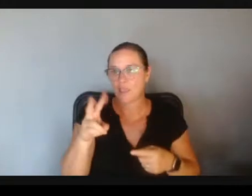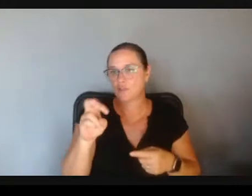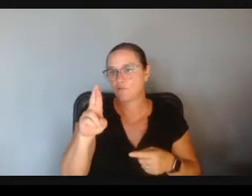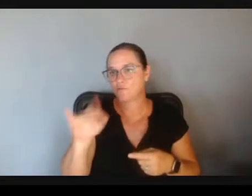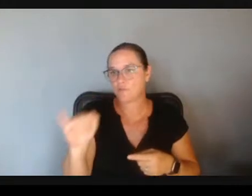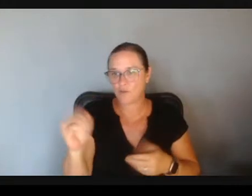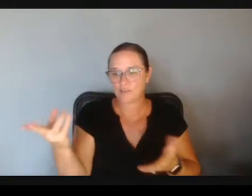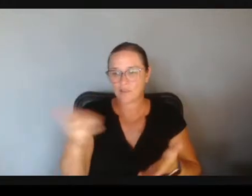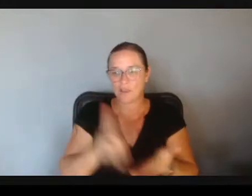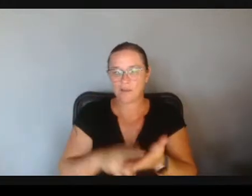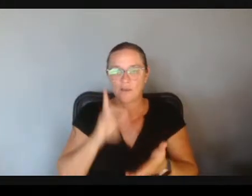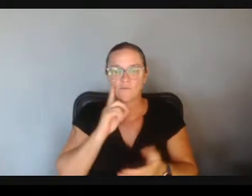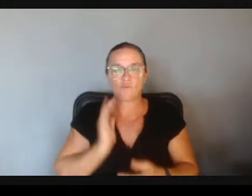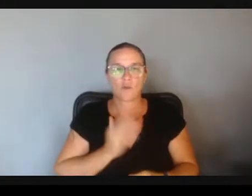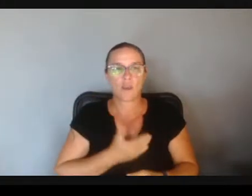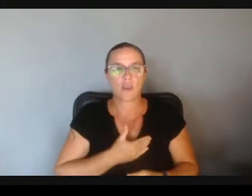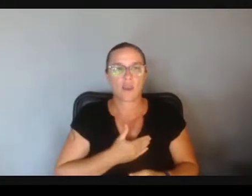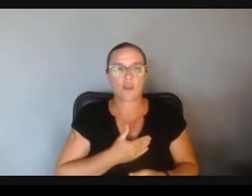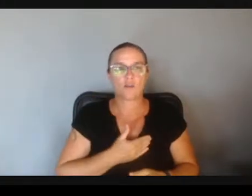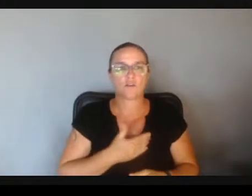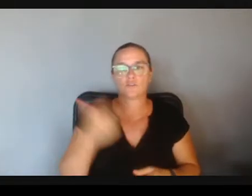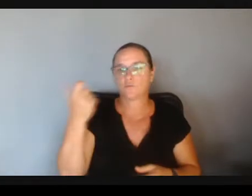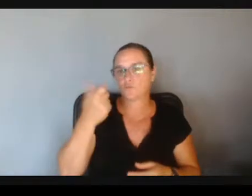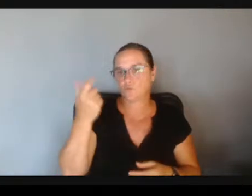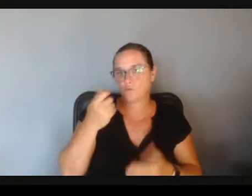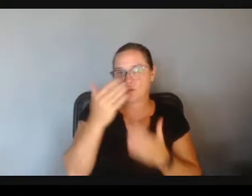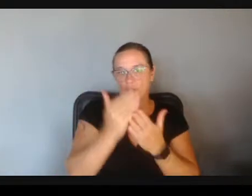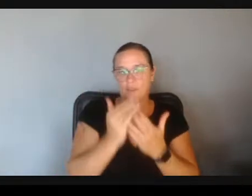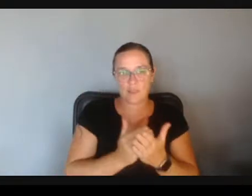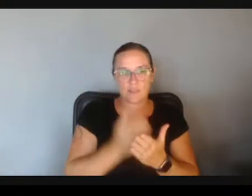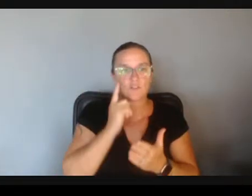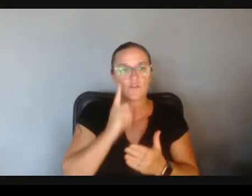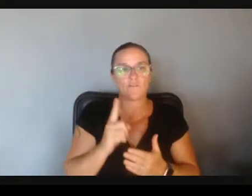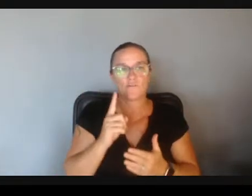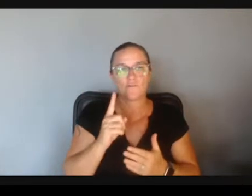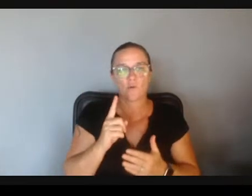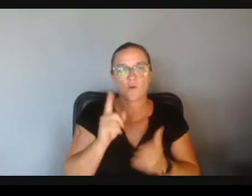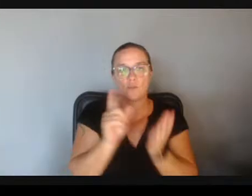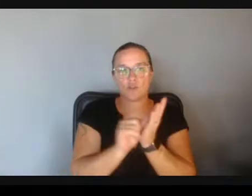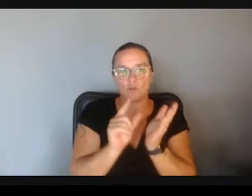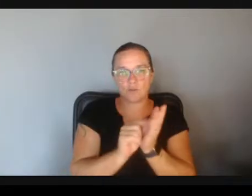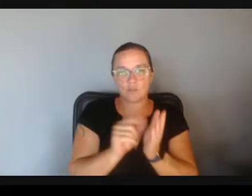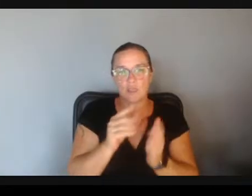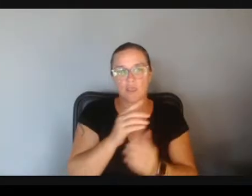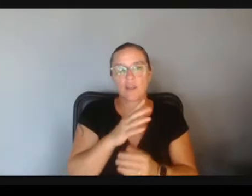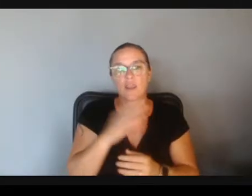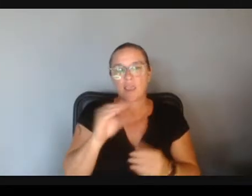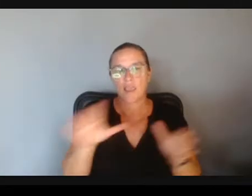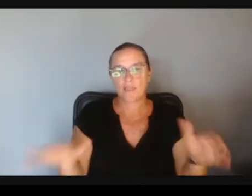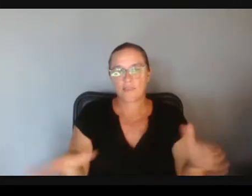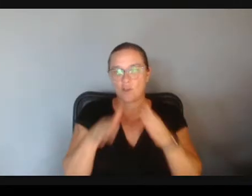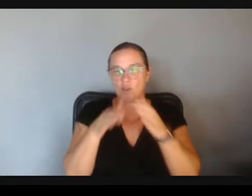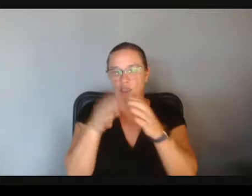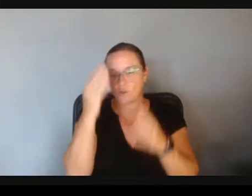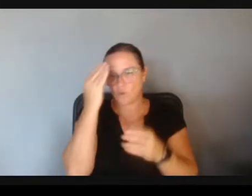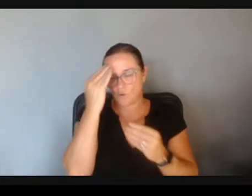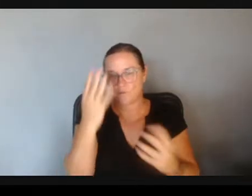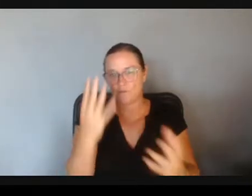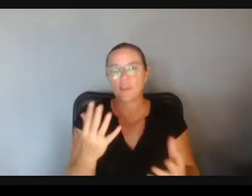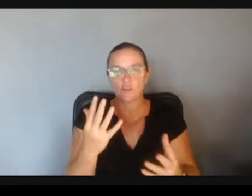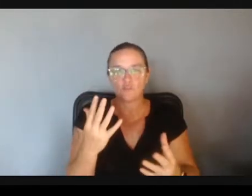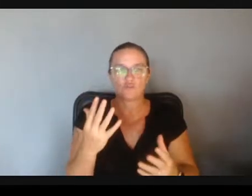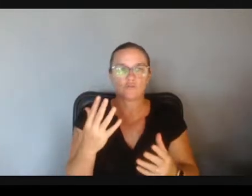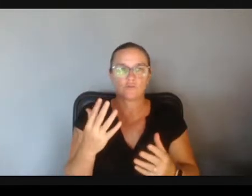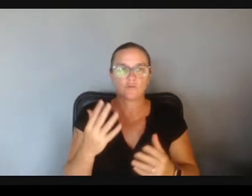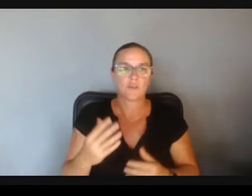for our subscriber list for our newsletter, as well as our volcano eruption notification. We'll let you know, even if